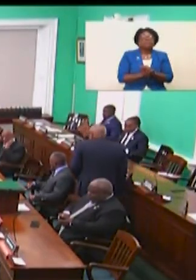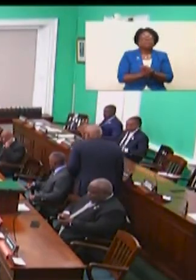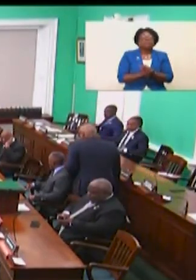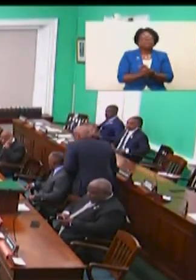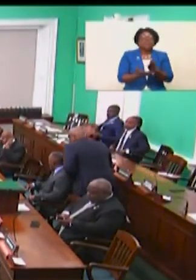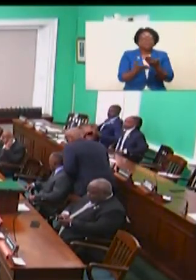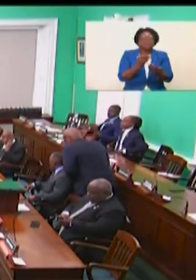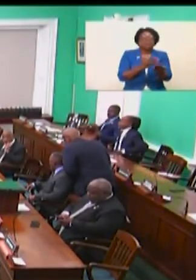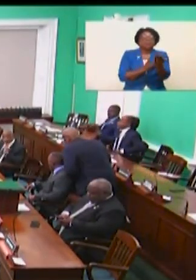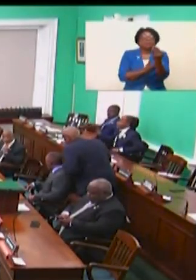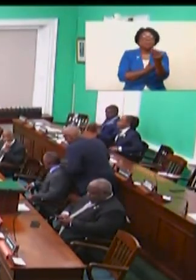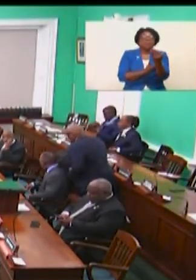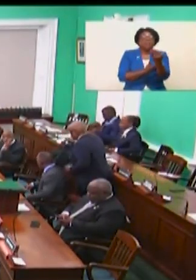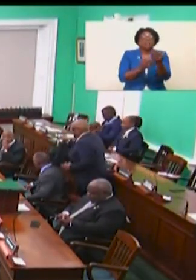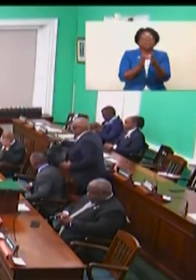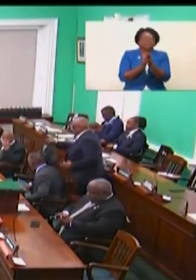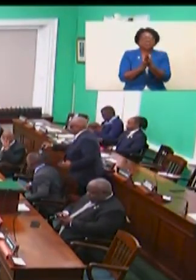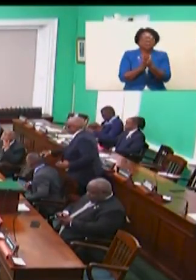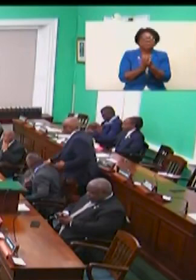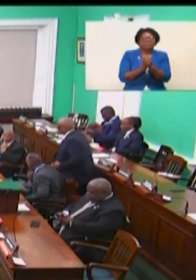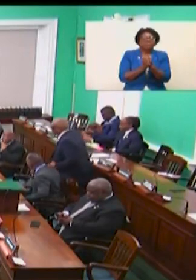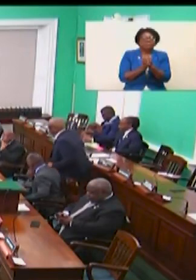Good morning.